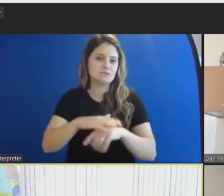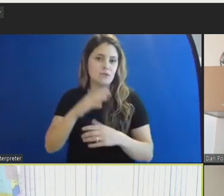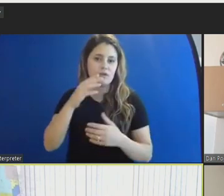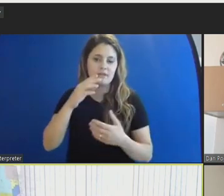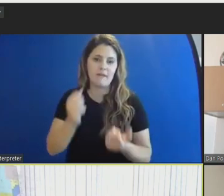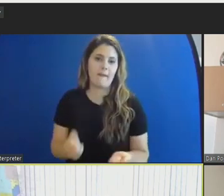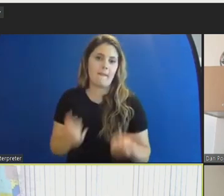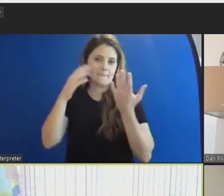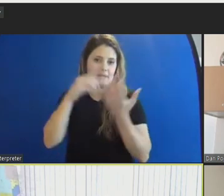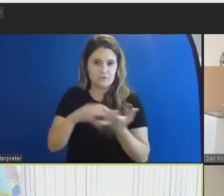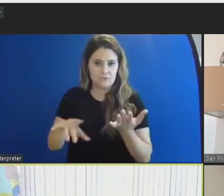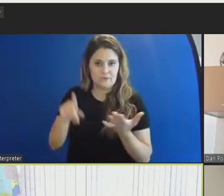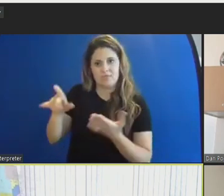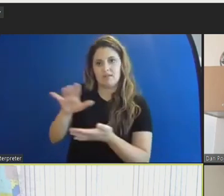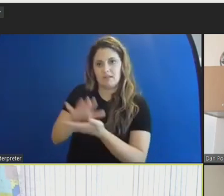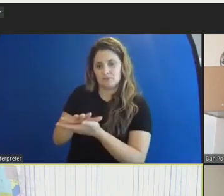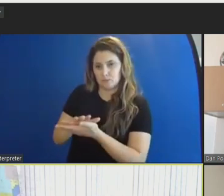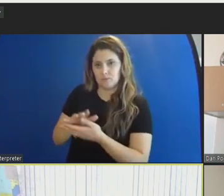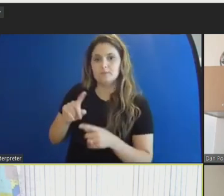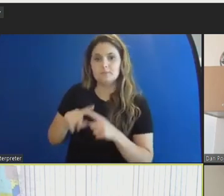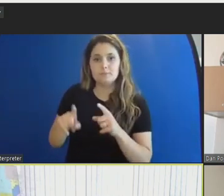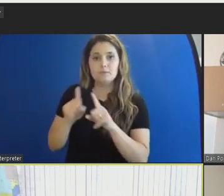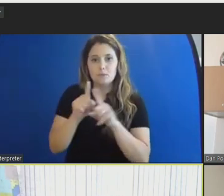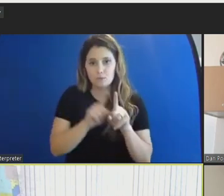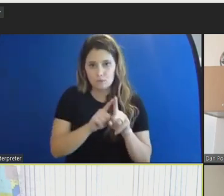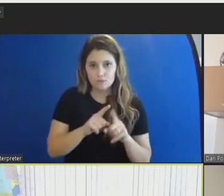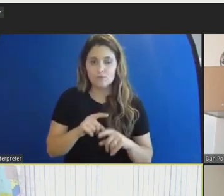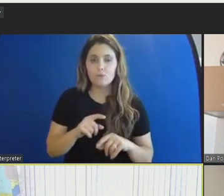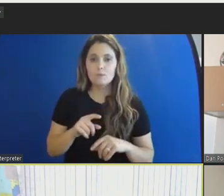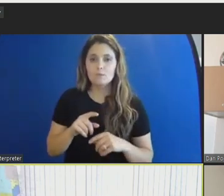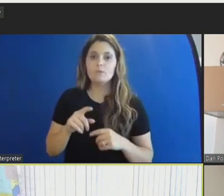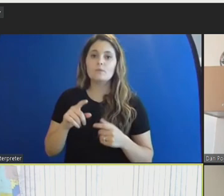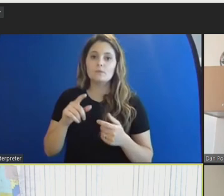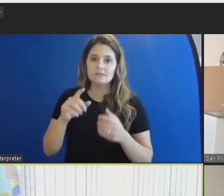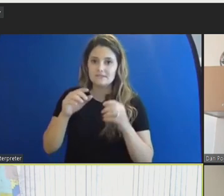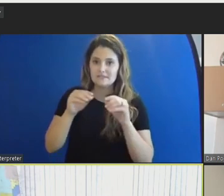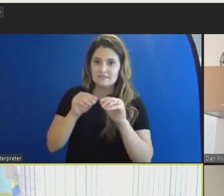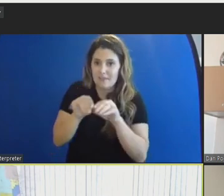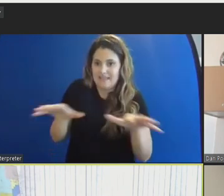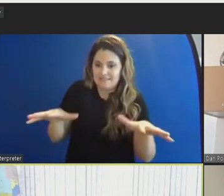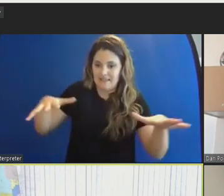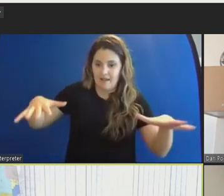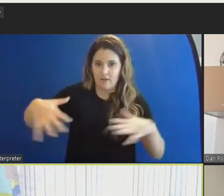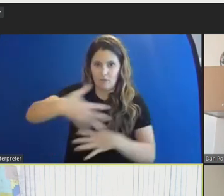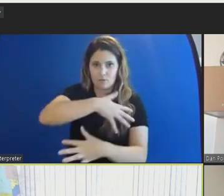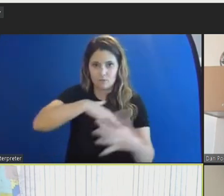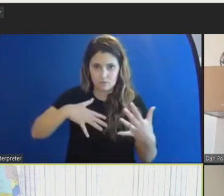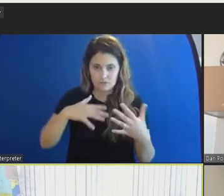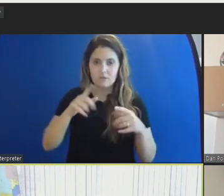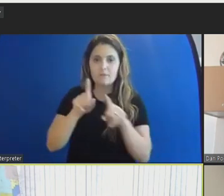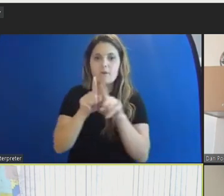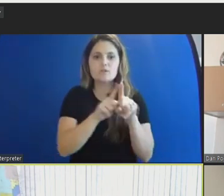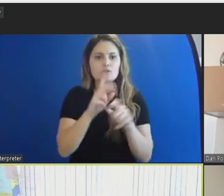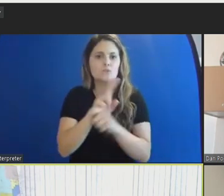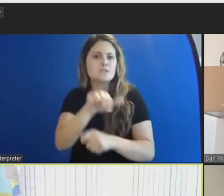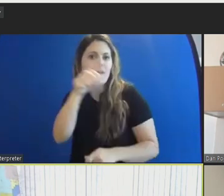at that campus, but also spacing out and then also utilizing other